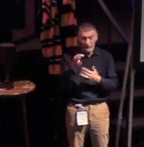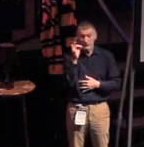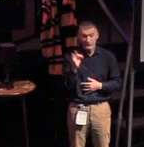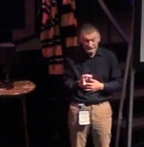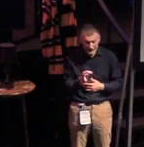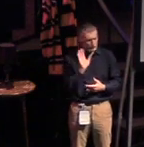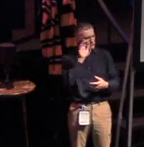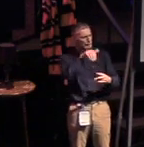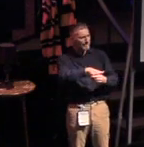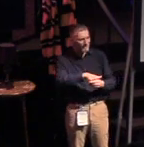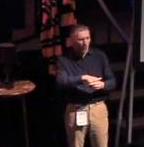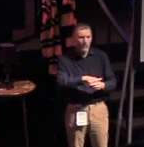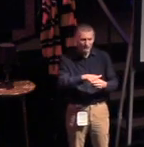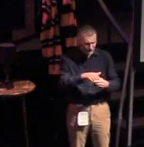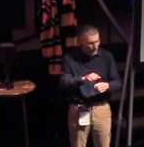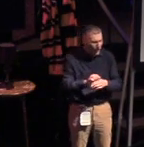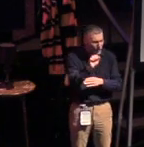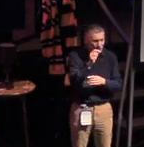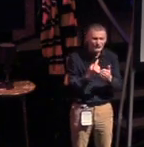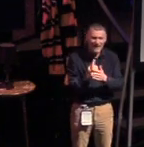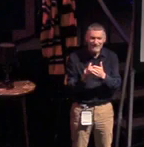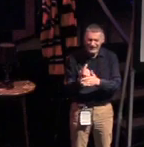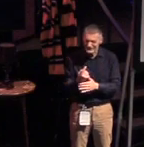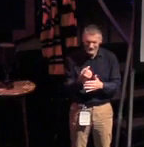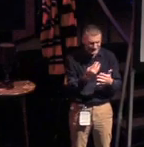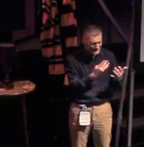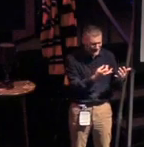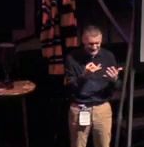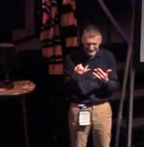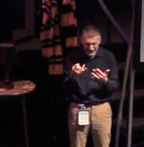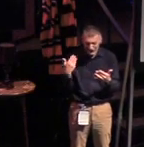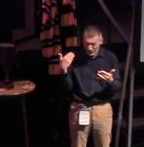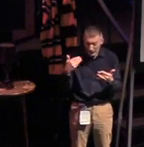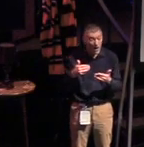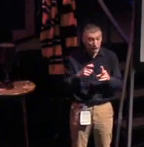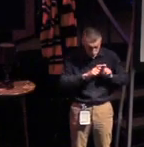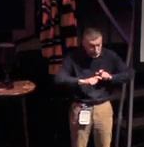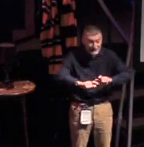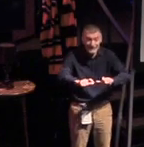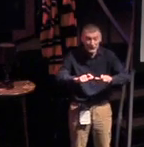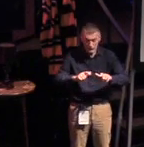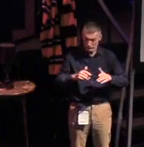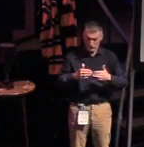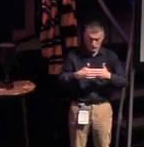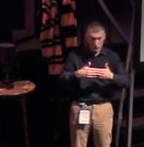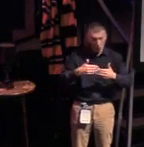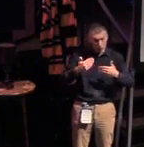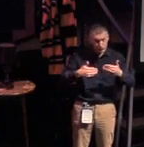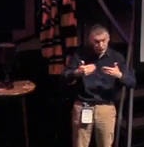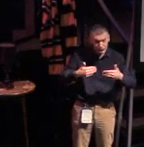events during that twenty seventeen year and they are carrying on doing that we've got much more to do but